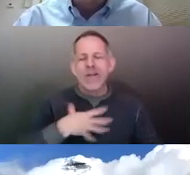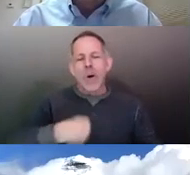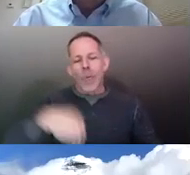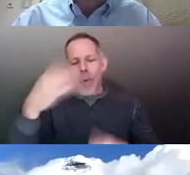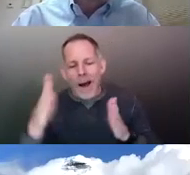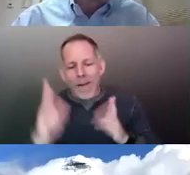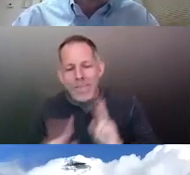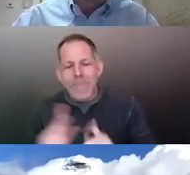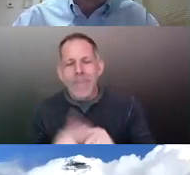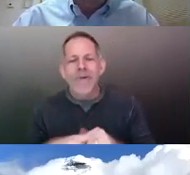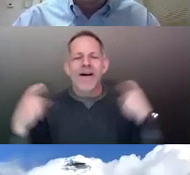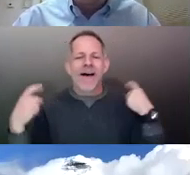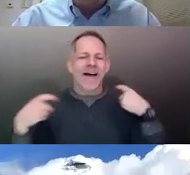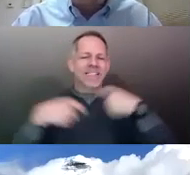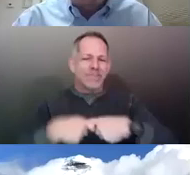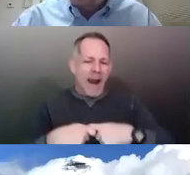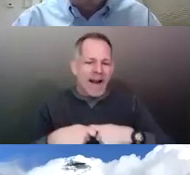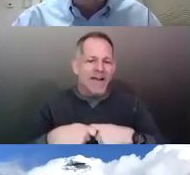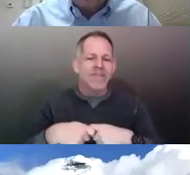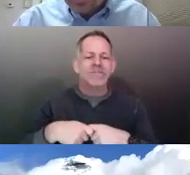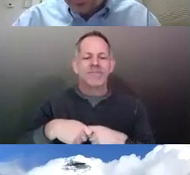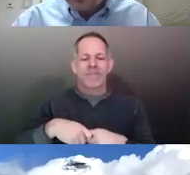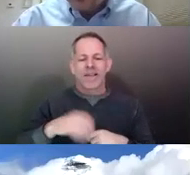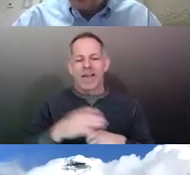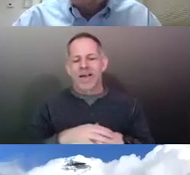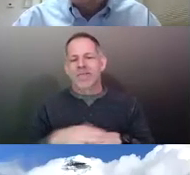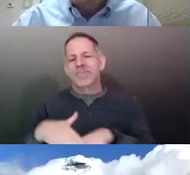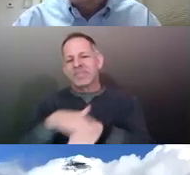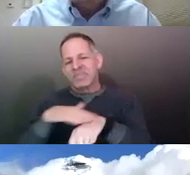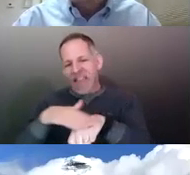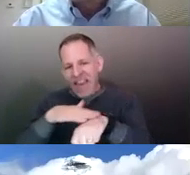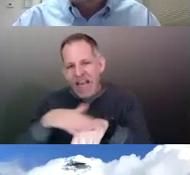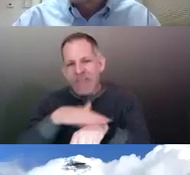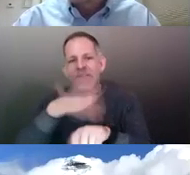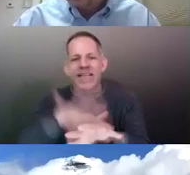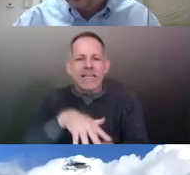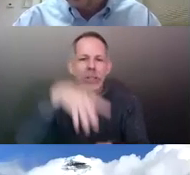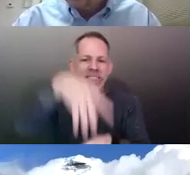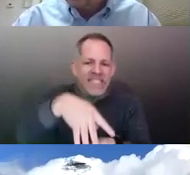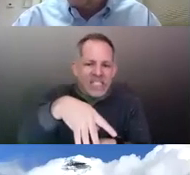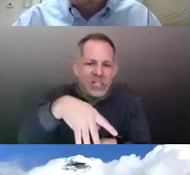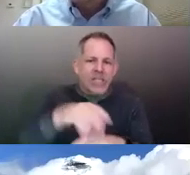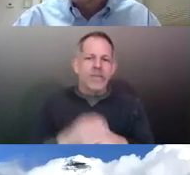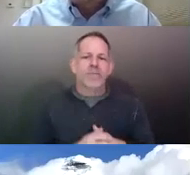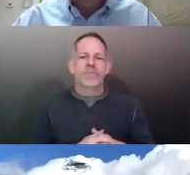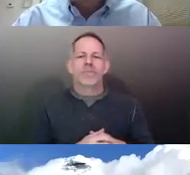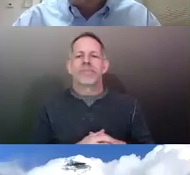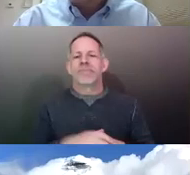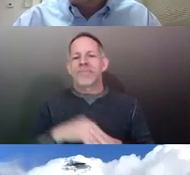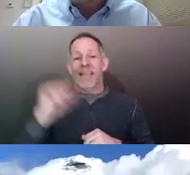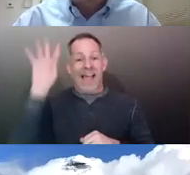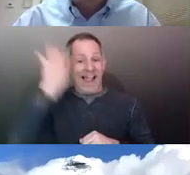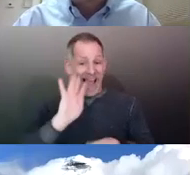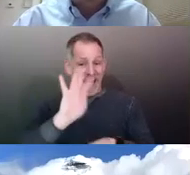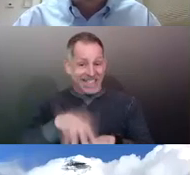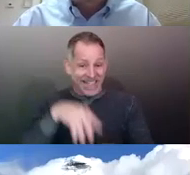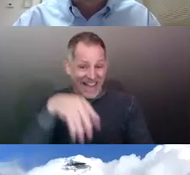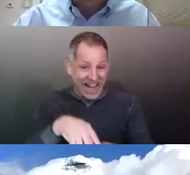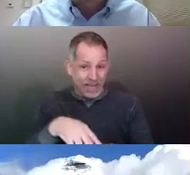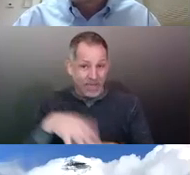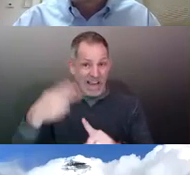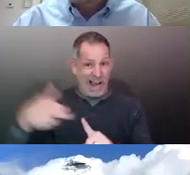Americans, American Indian, Alaskan Natives 2 times higher, and Latinos 4 times higher